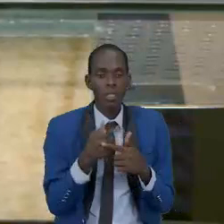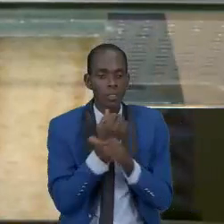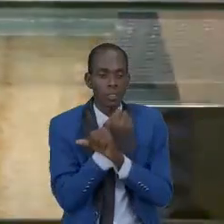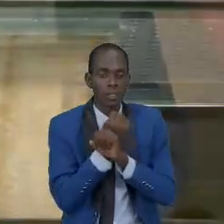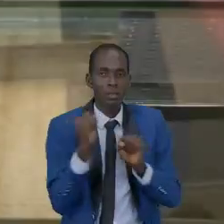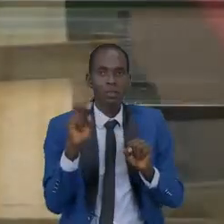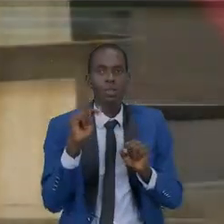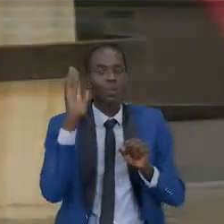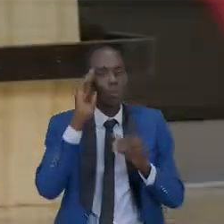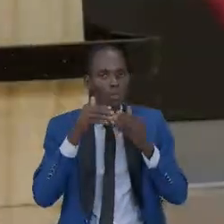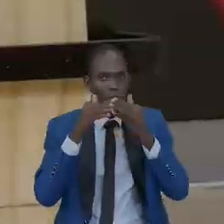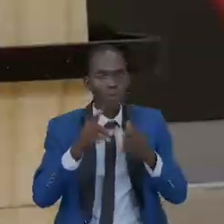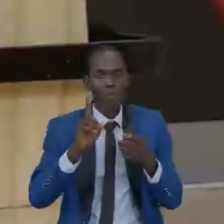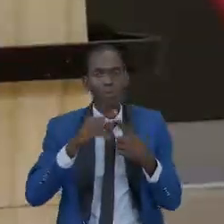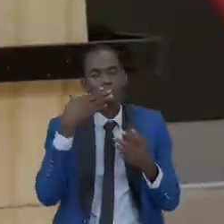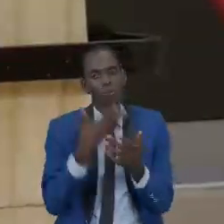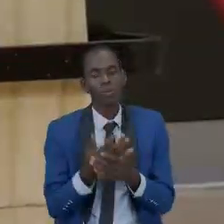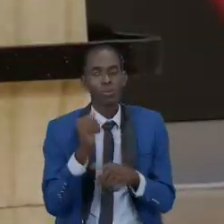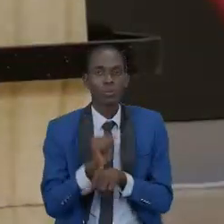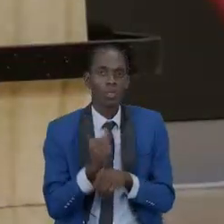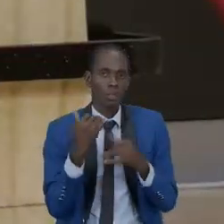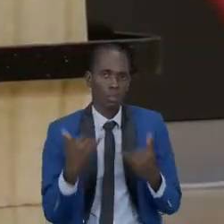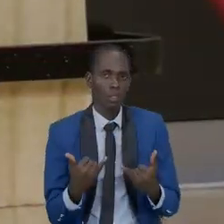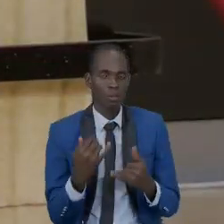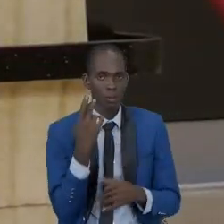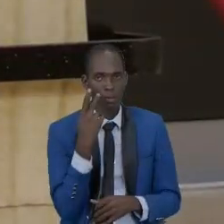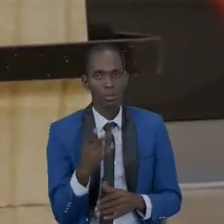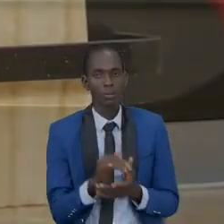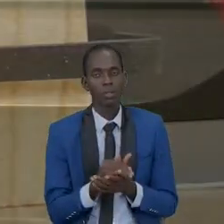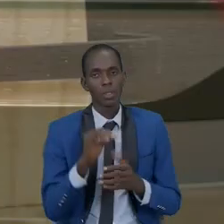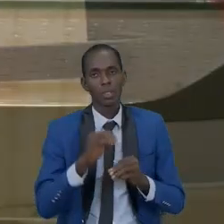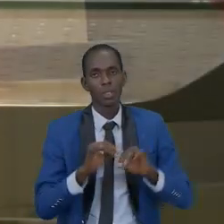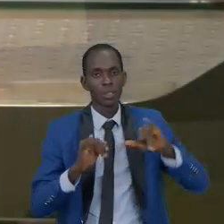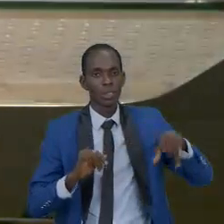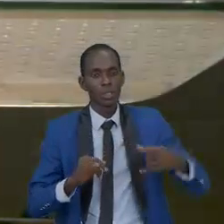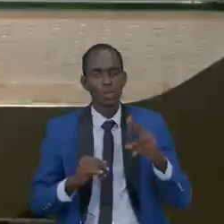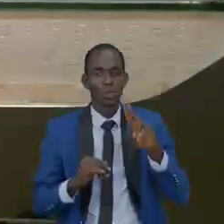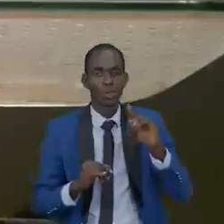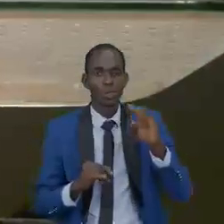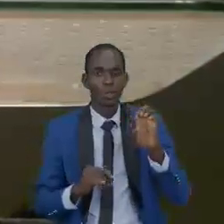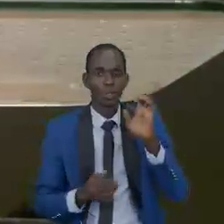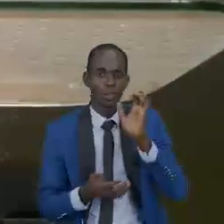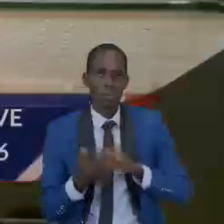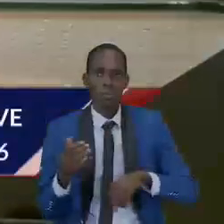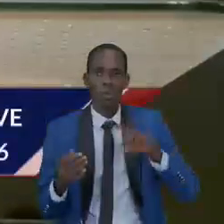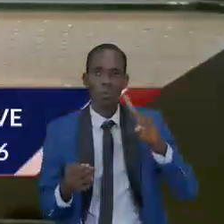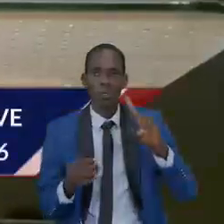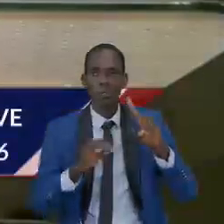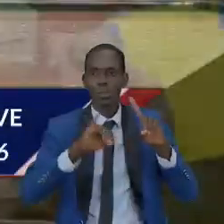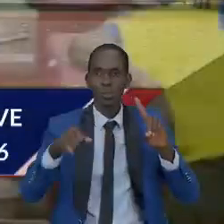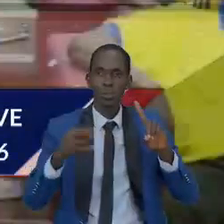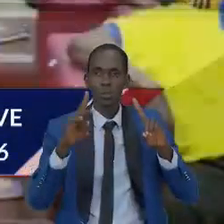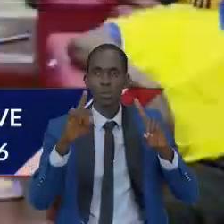you to good works. Look at this now. Jude chapter 1. We're looking at verse